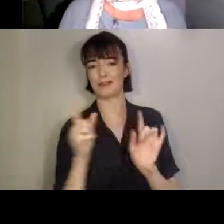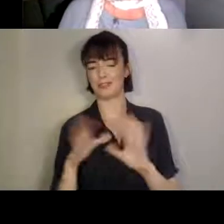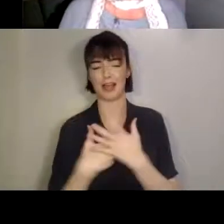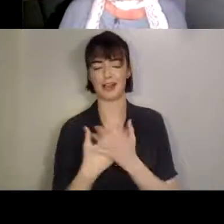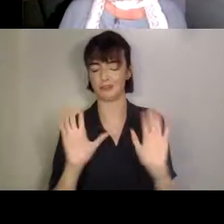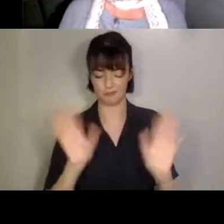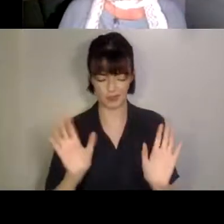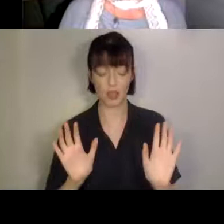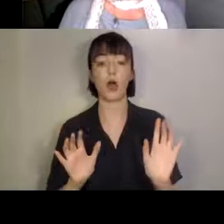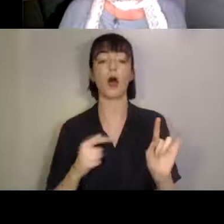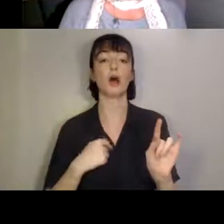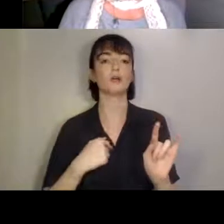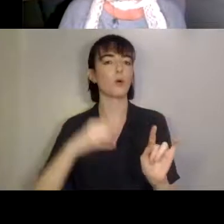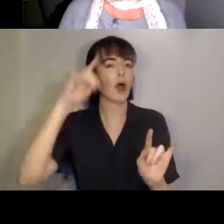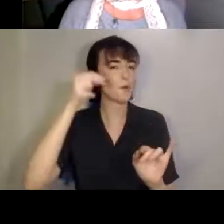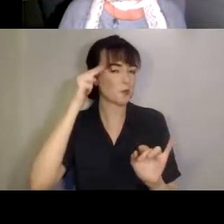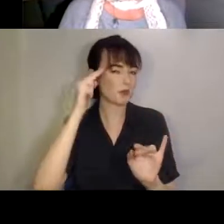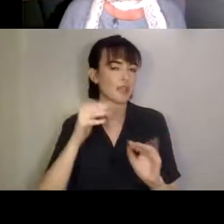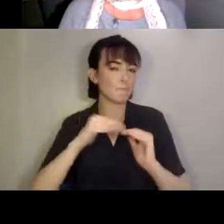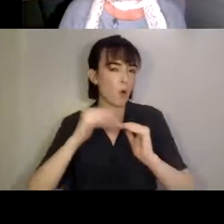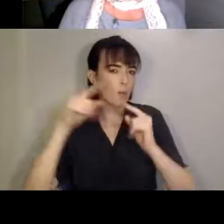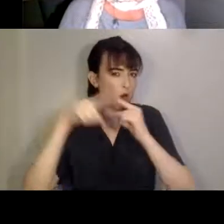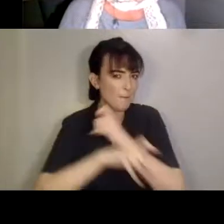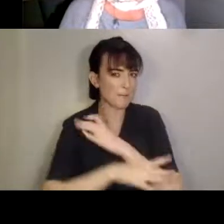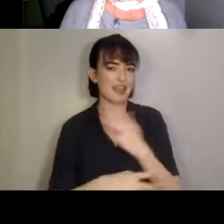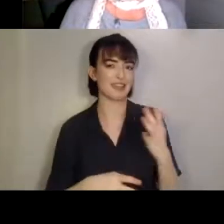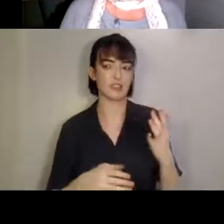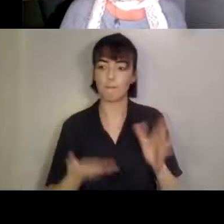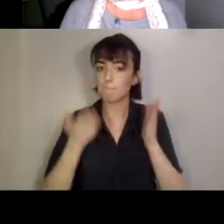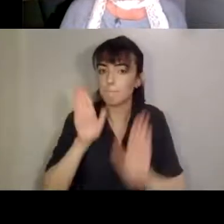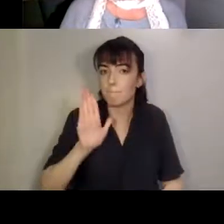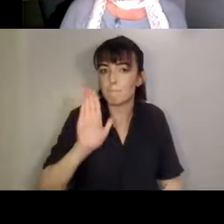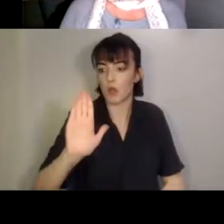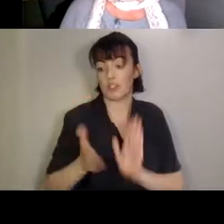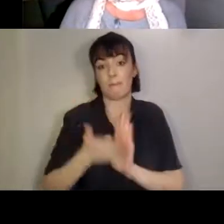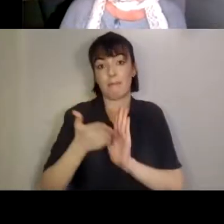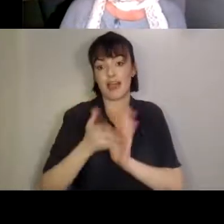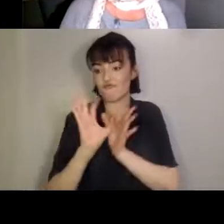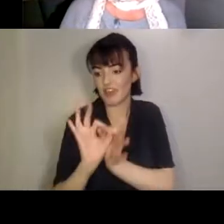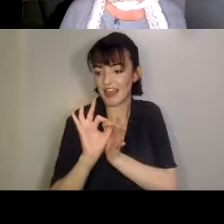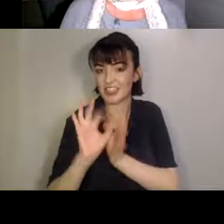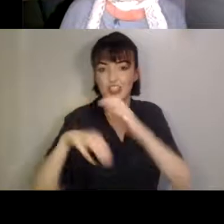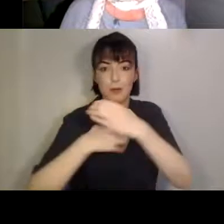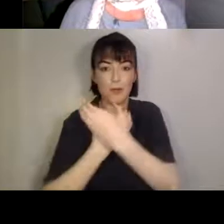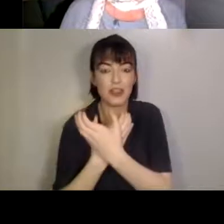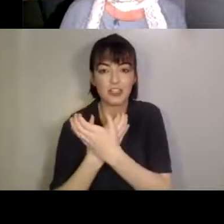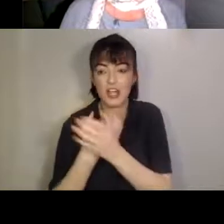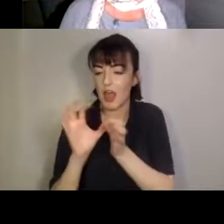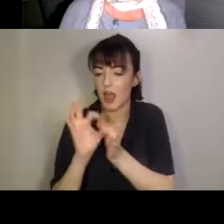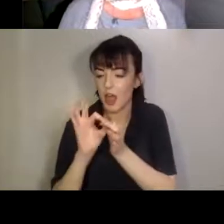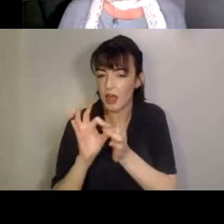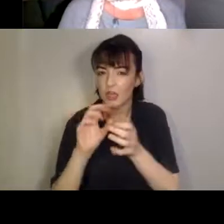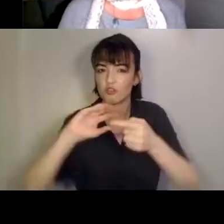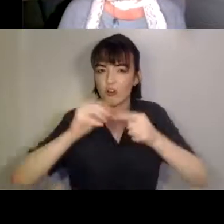already, it's much more complicated than that. We need to have a relationship with the child. We want to sample a range of communication